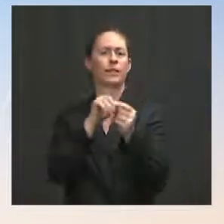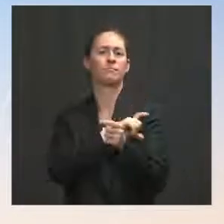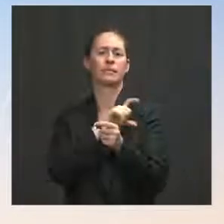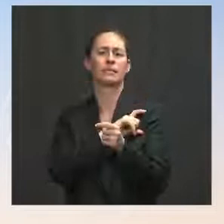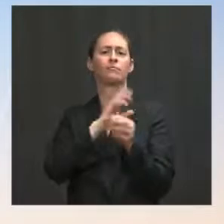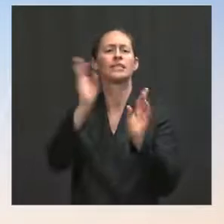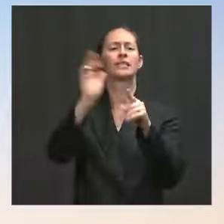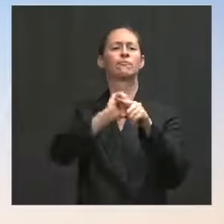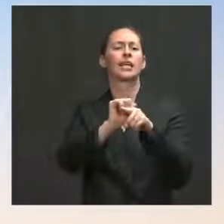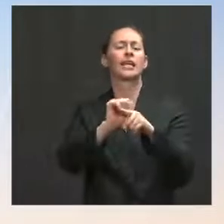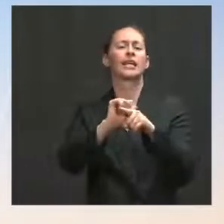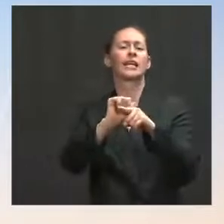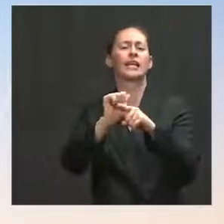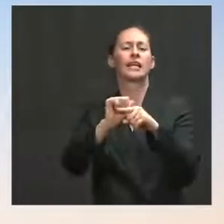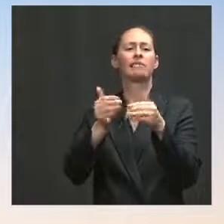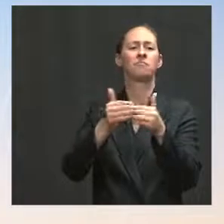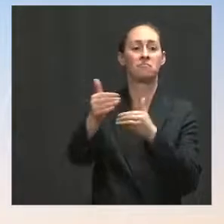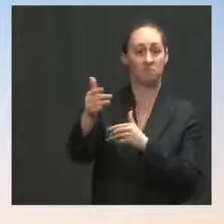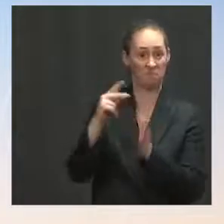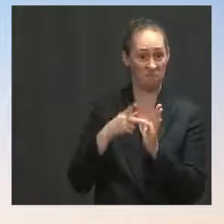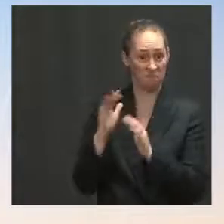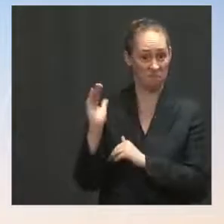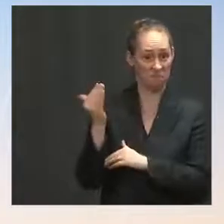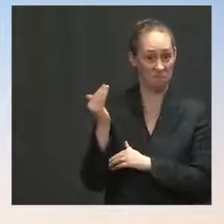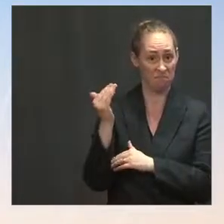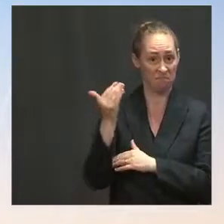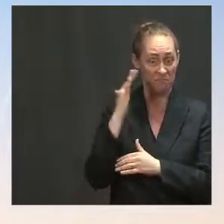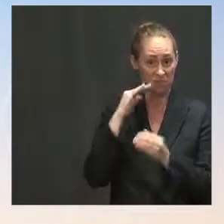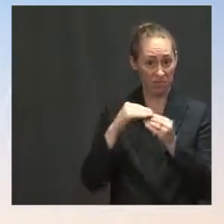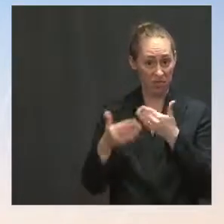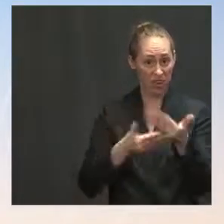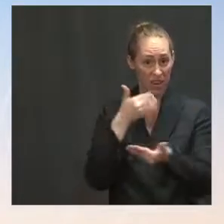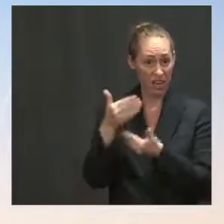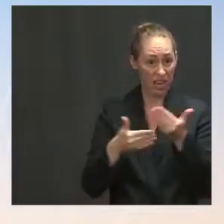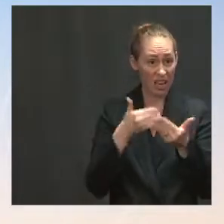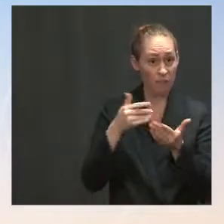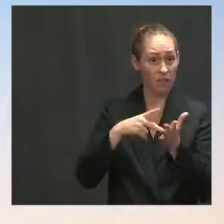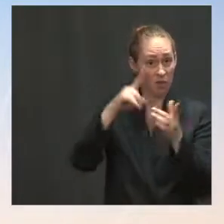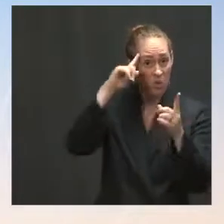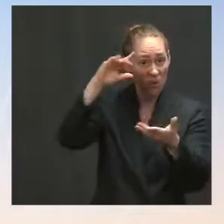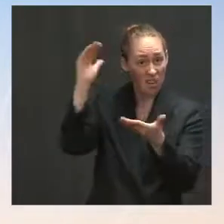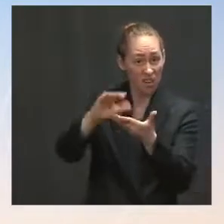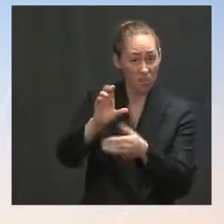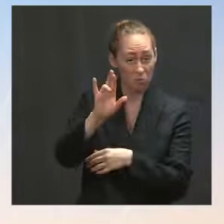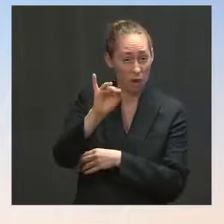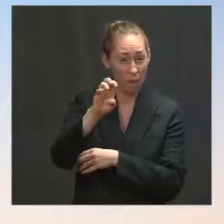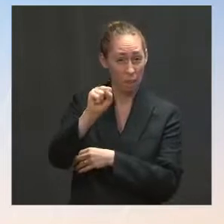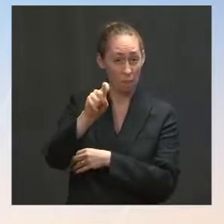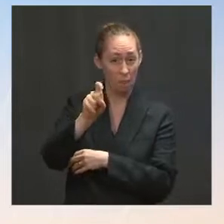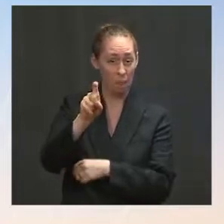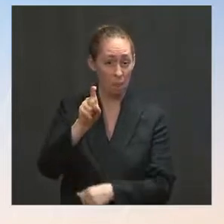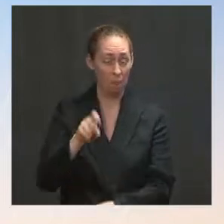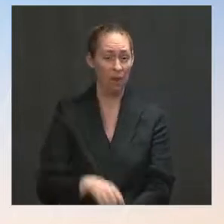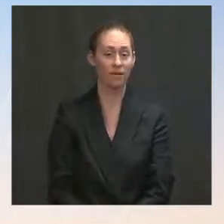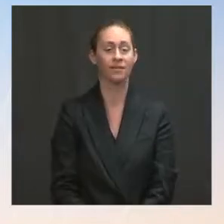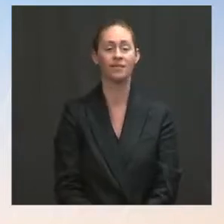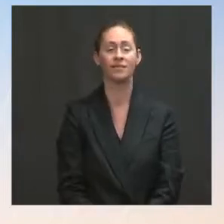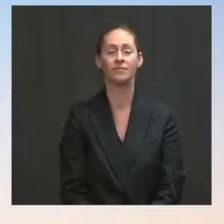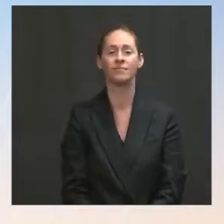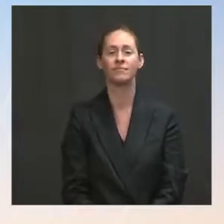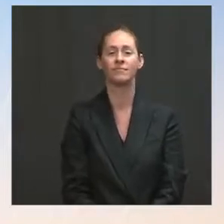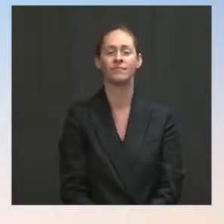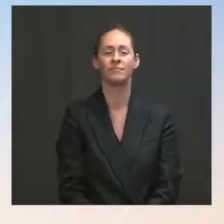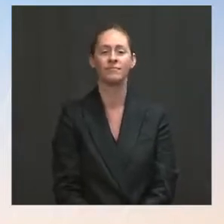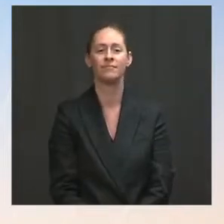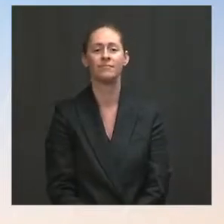reduction in crime in those communities. Sure. Well, there are a number of places, and we noted this. We put out a memo that outlined some of the places where there has been an increase